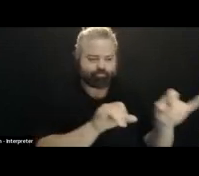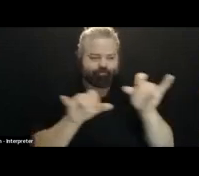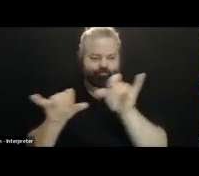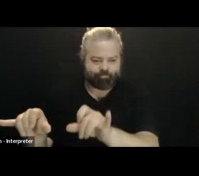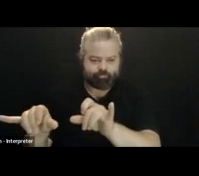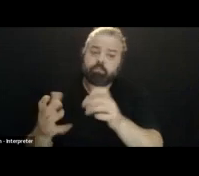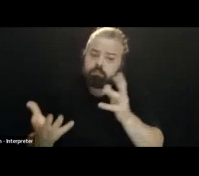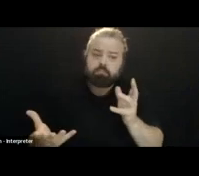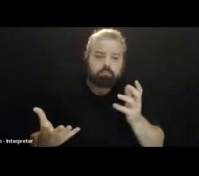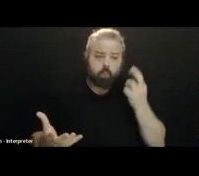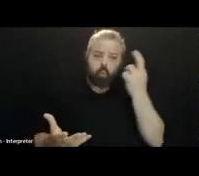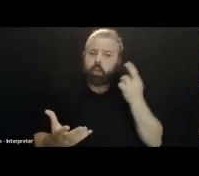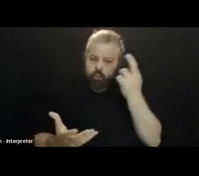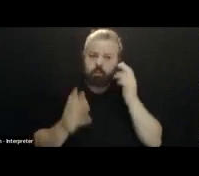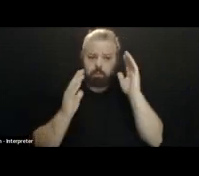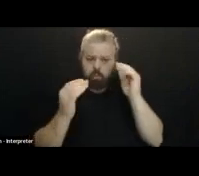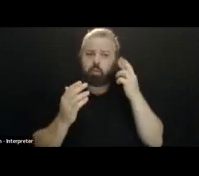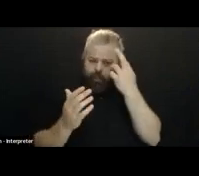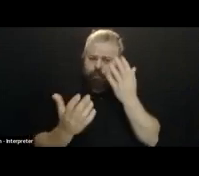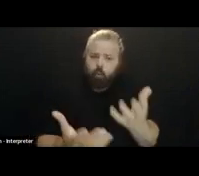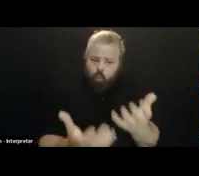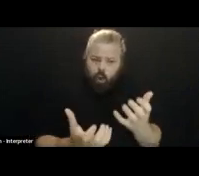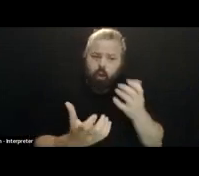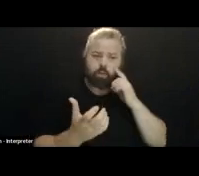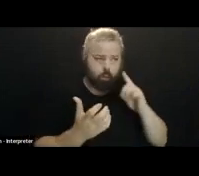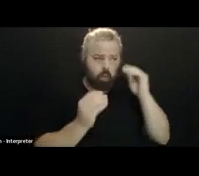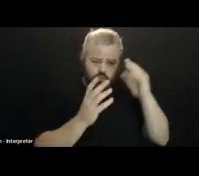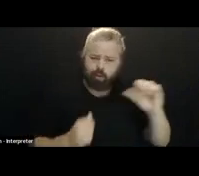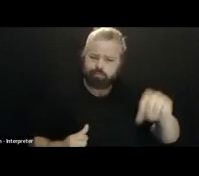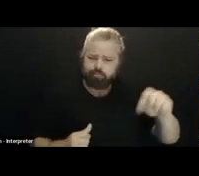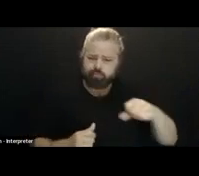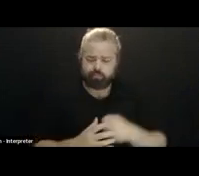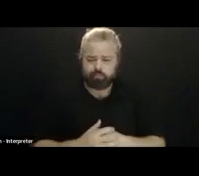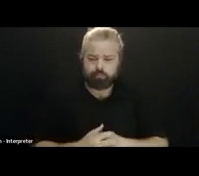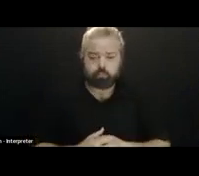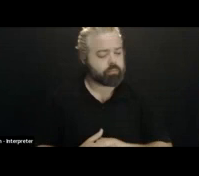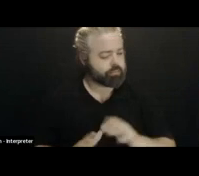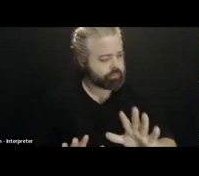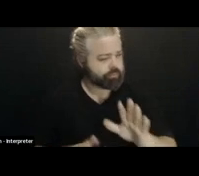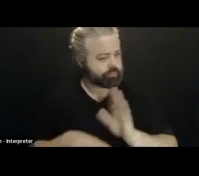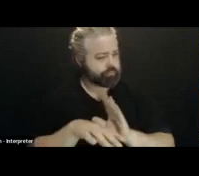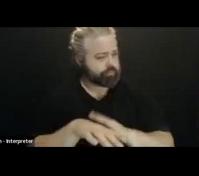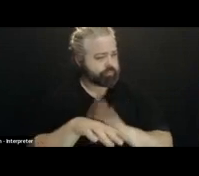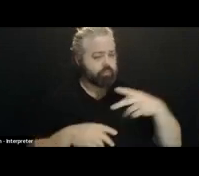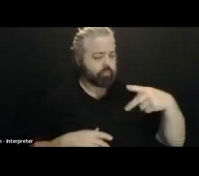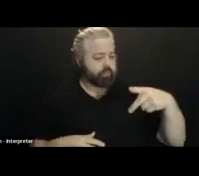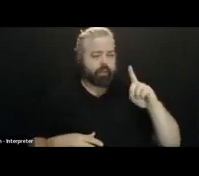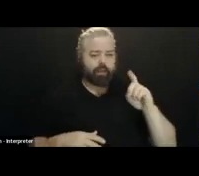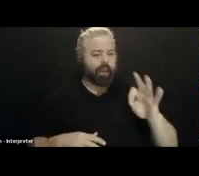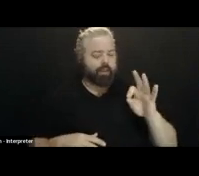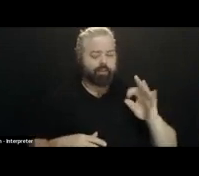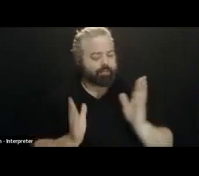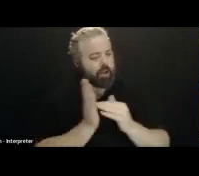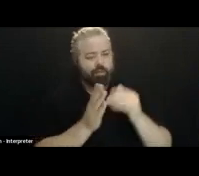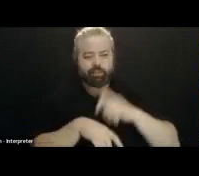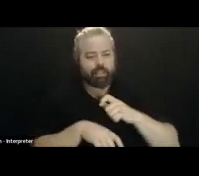to want as an instructor. However, PDFs are often the least accessible option